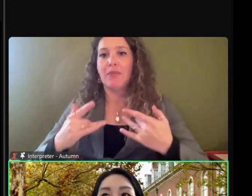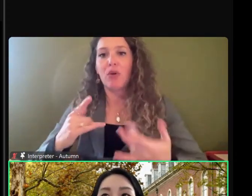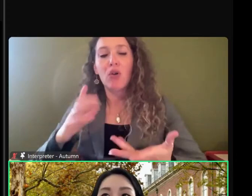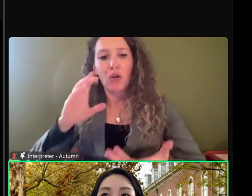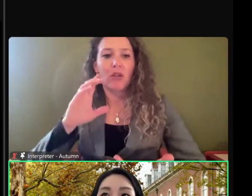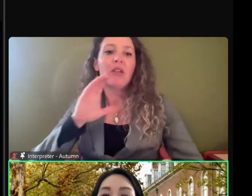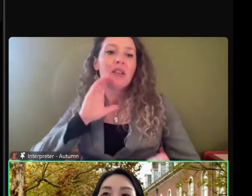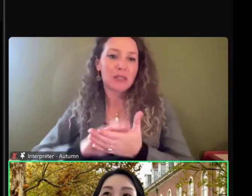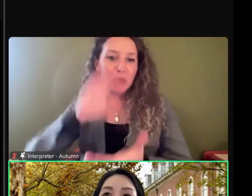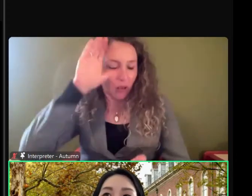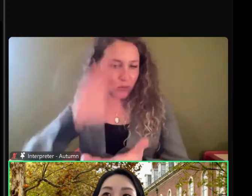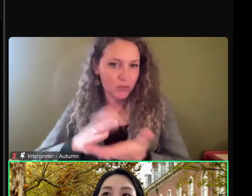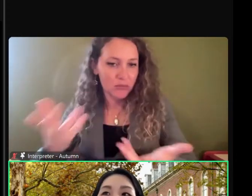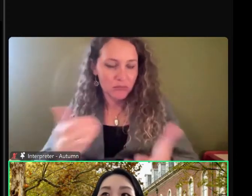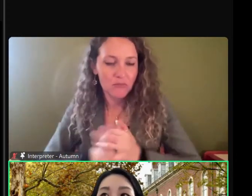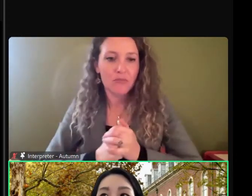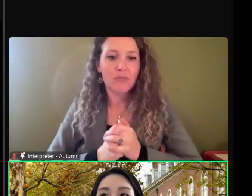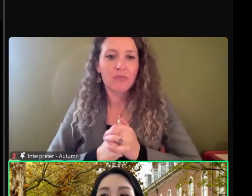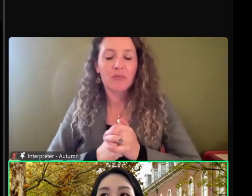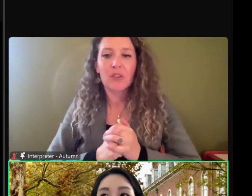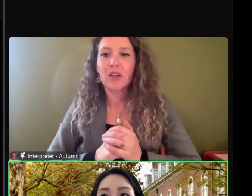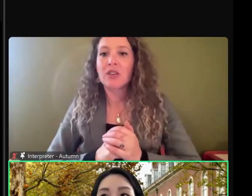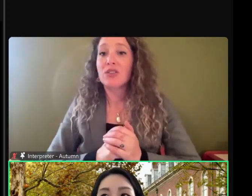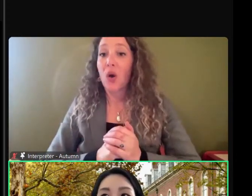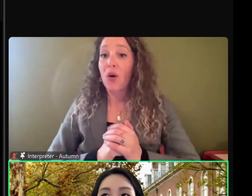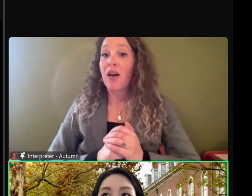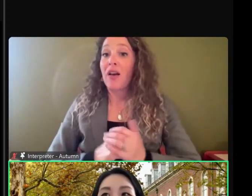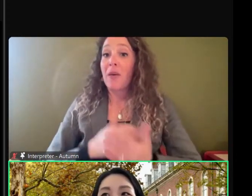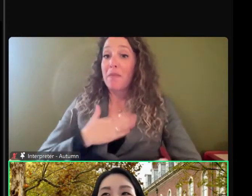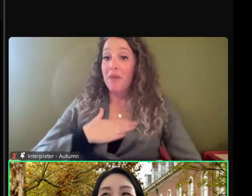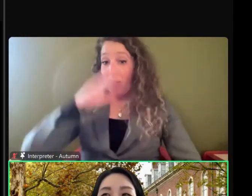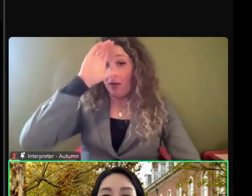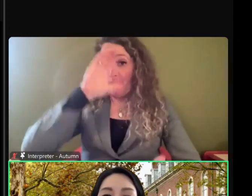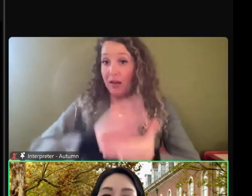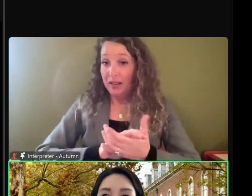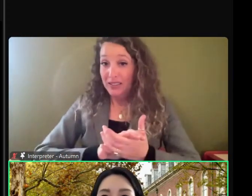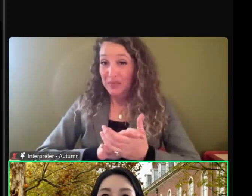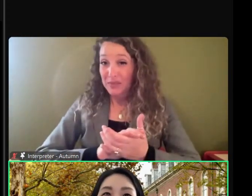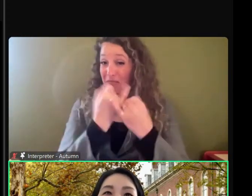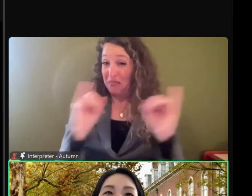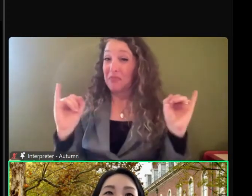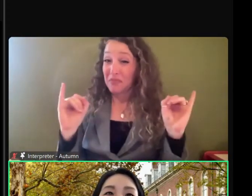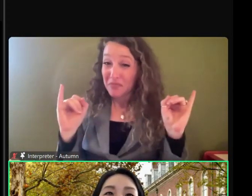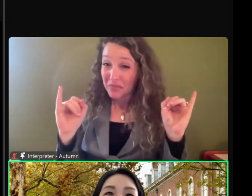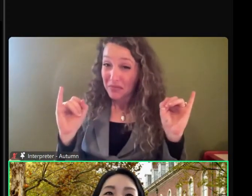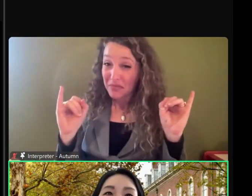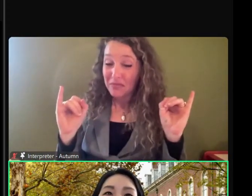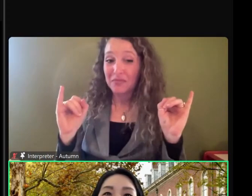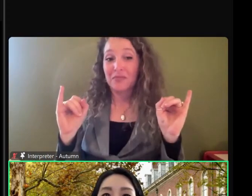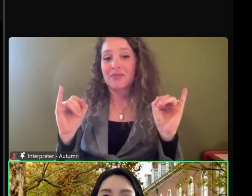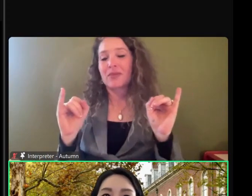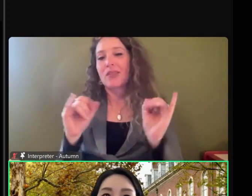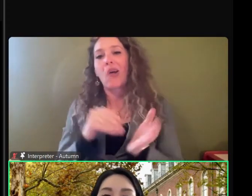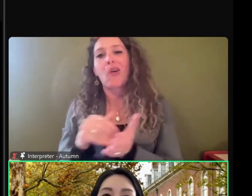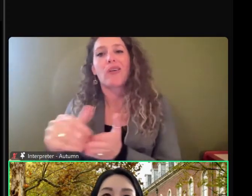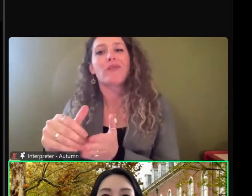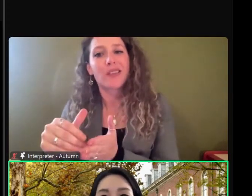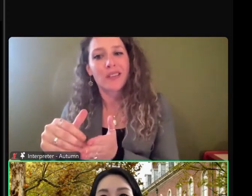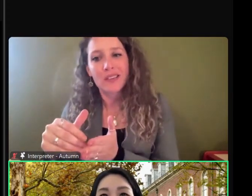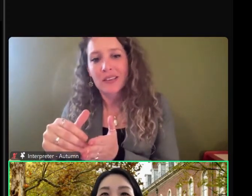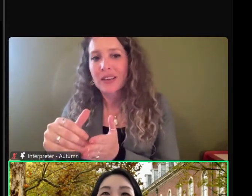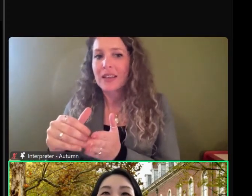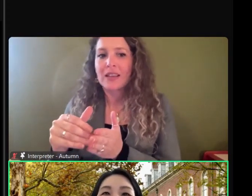and independence in accessing healthcare services are often invisible or, at